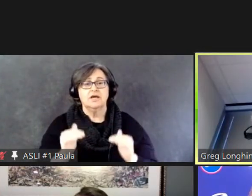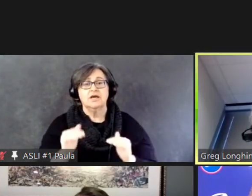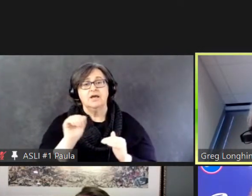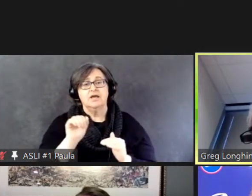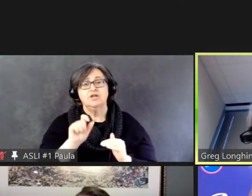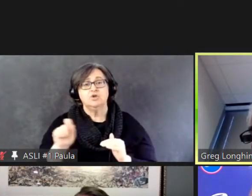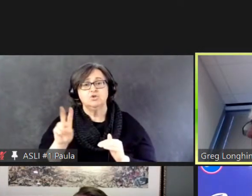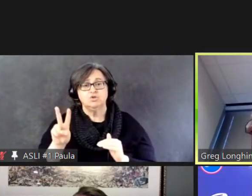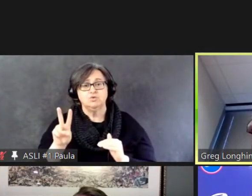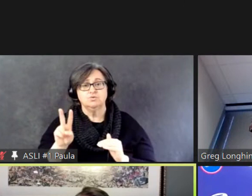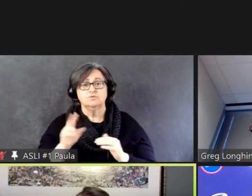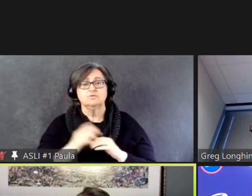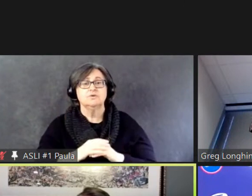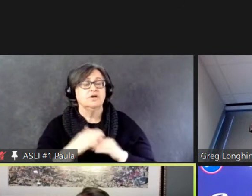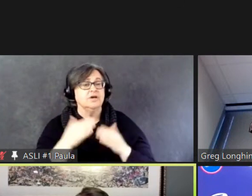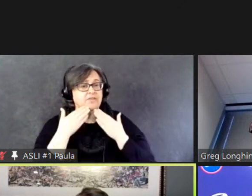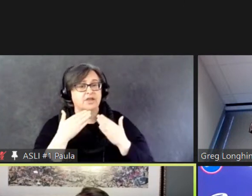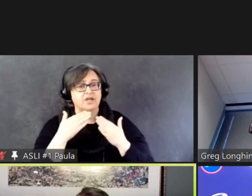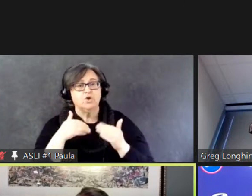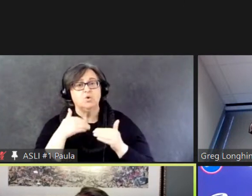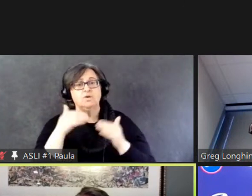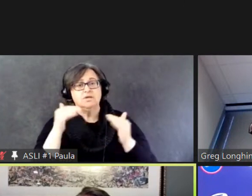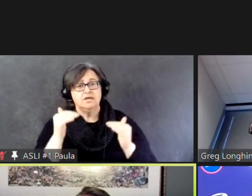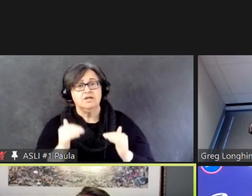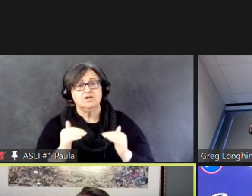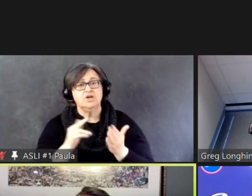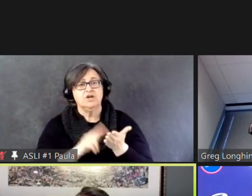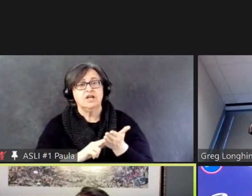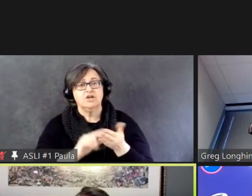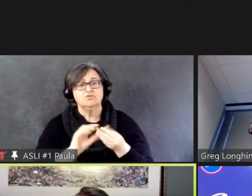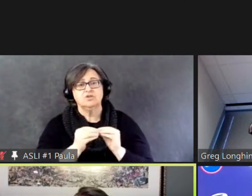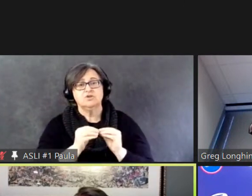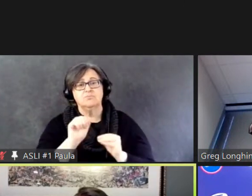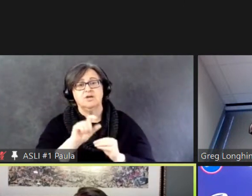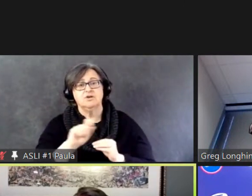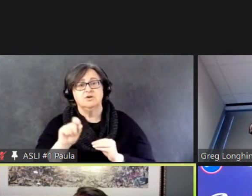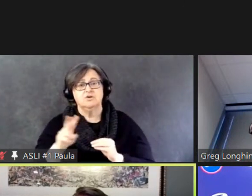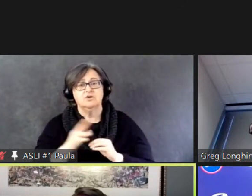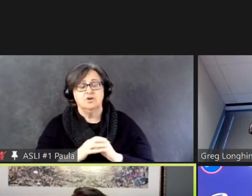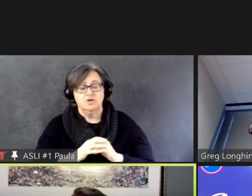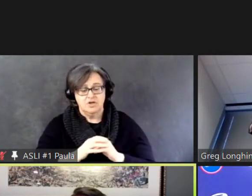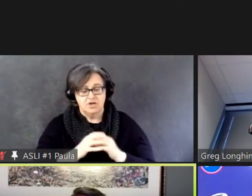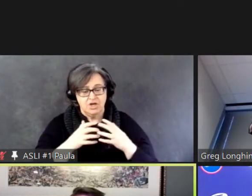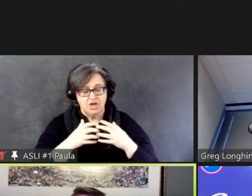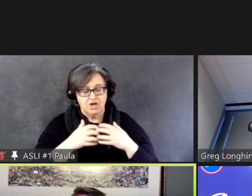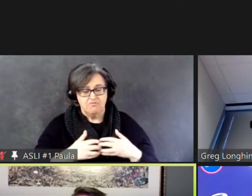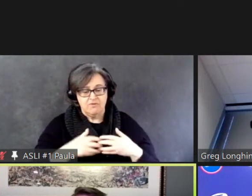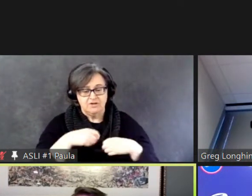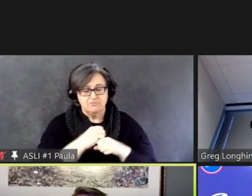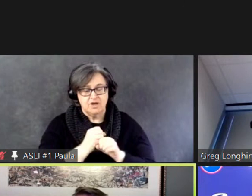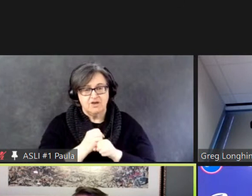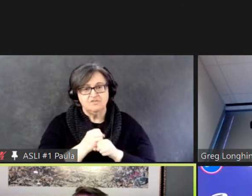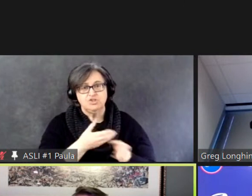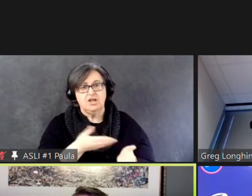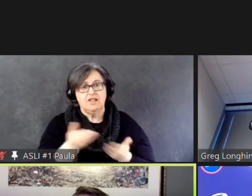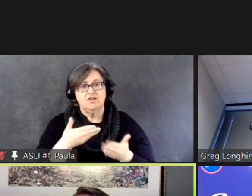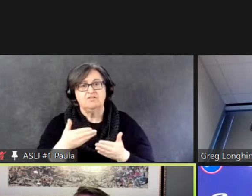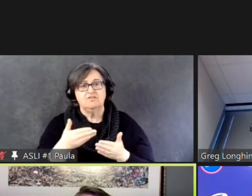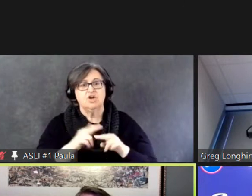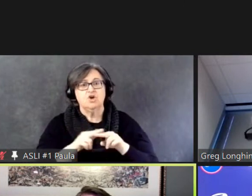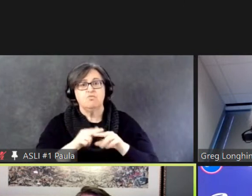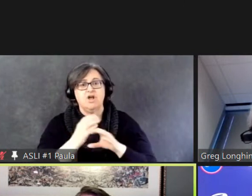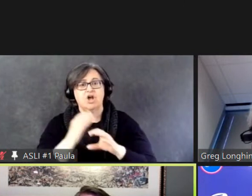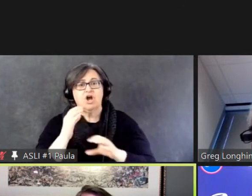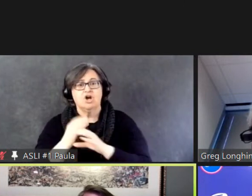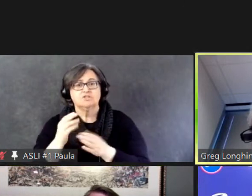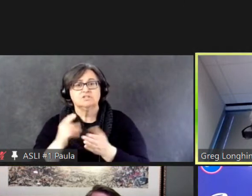Director. Thank you. Our next order of business is contract number A2, a manufacturer and delivery of rail cars contract. And I don't have any